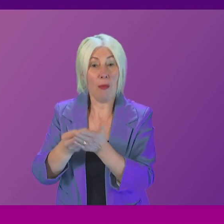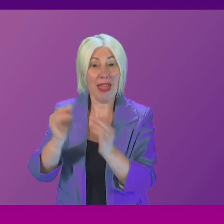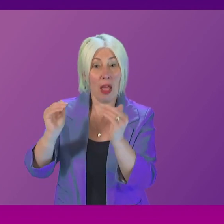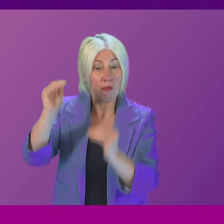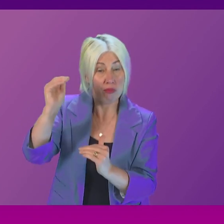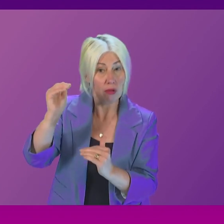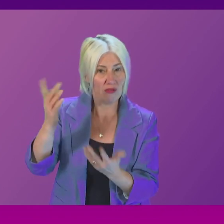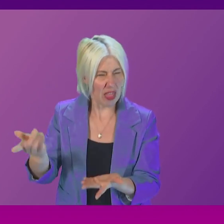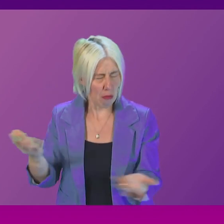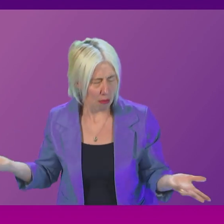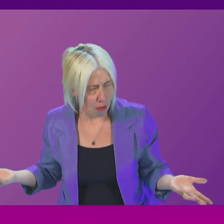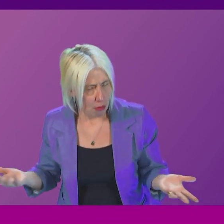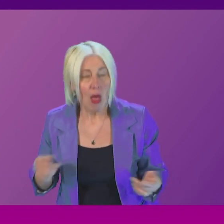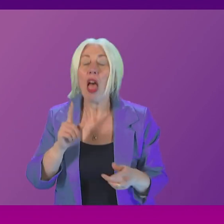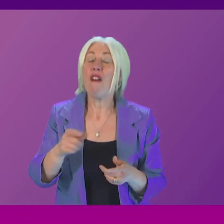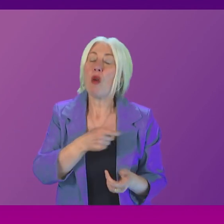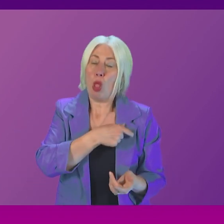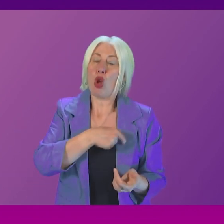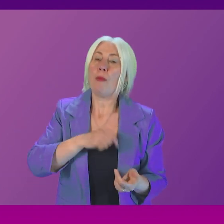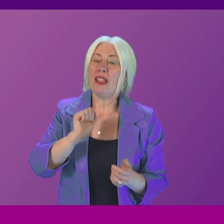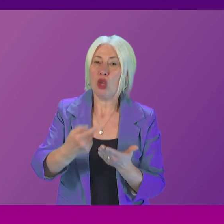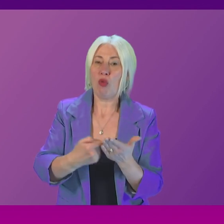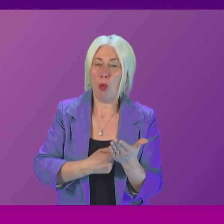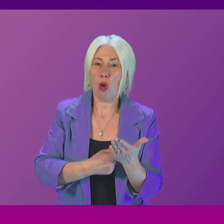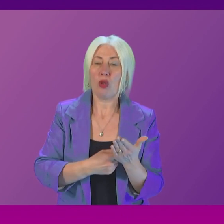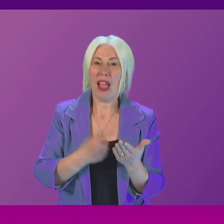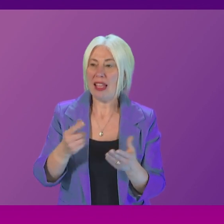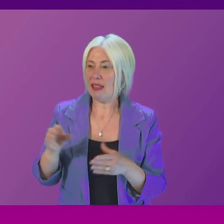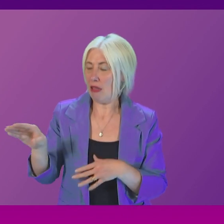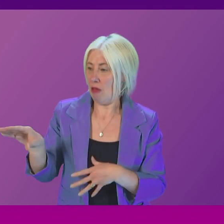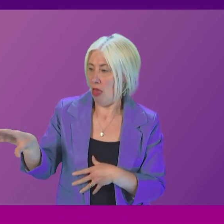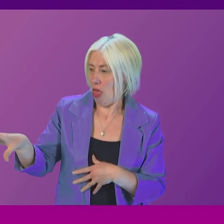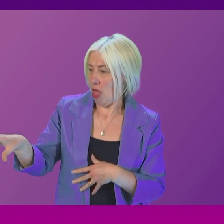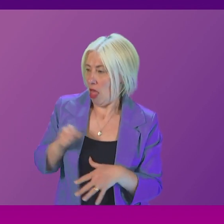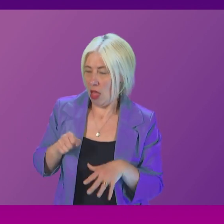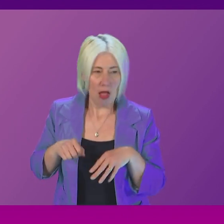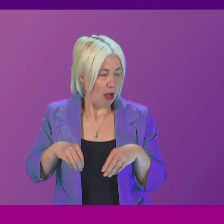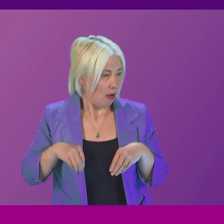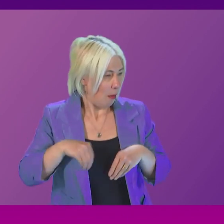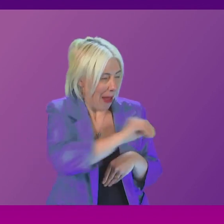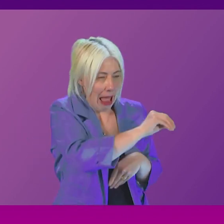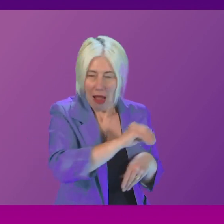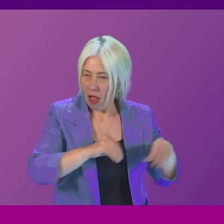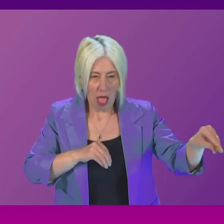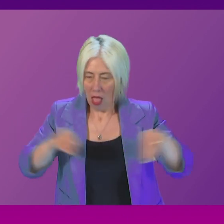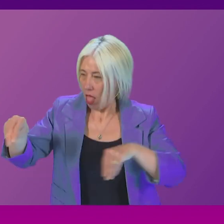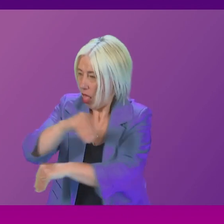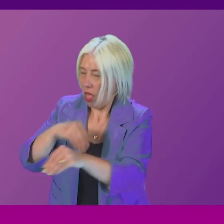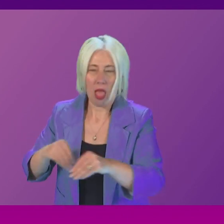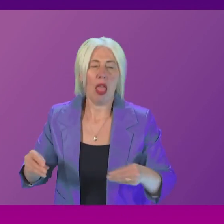this was highlighted in the committee's report, robbing Peter to pay Paul, low-income, and the debt